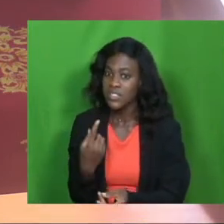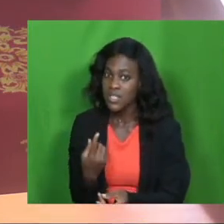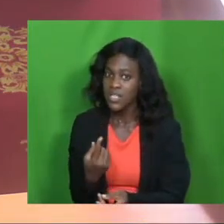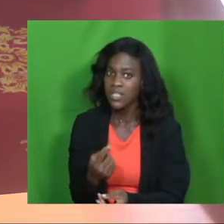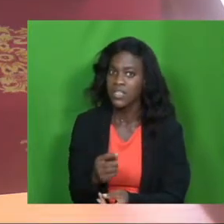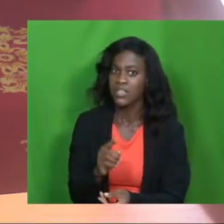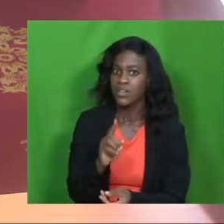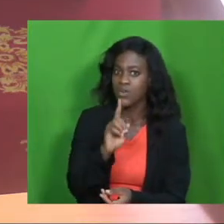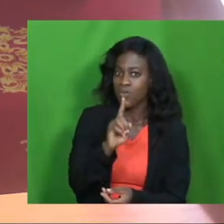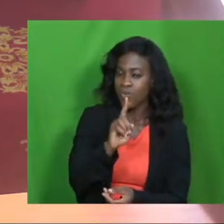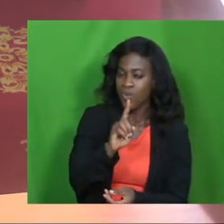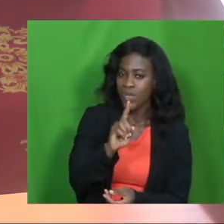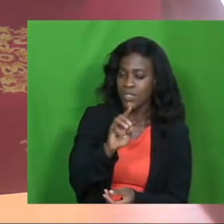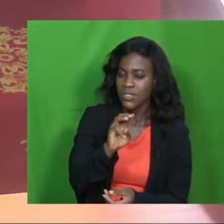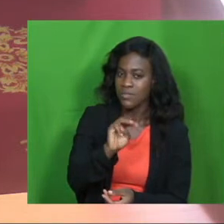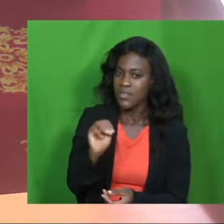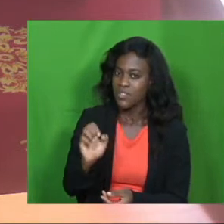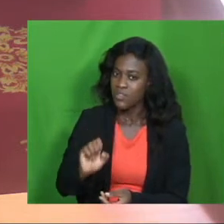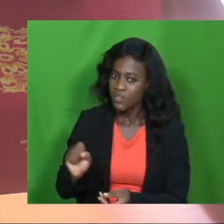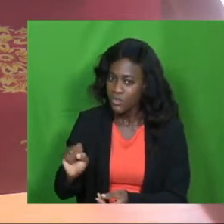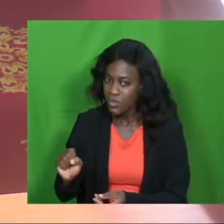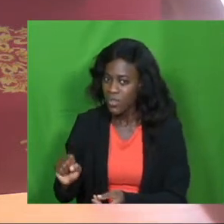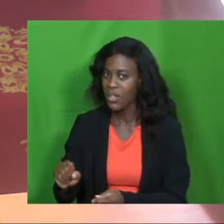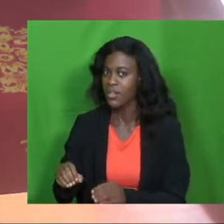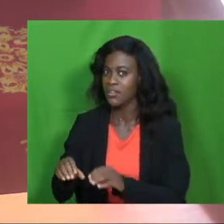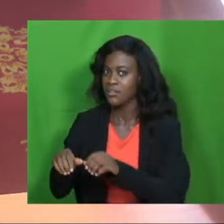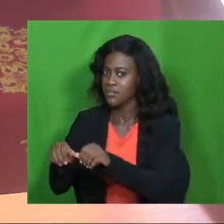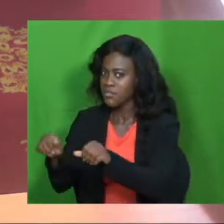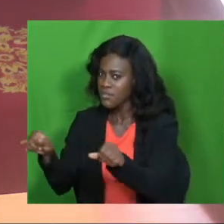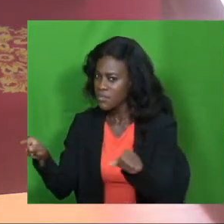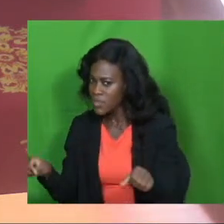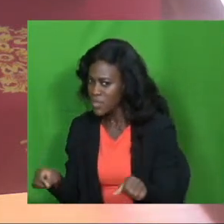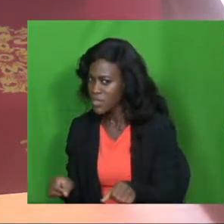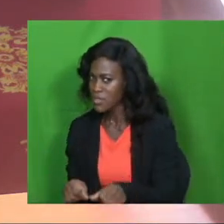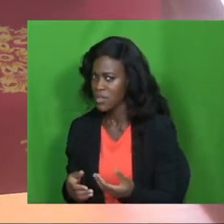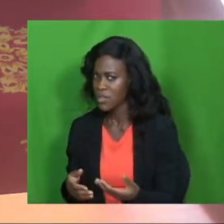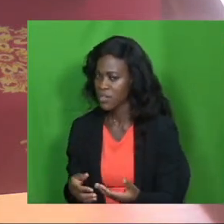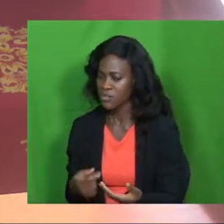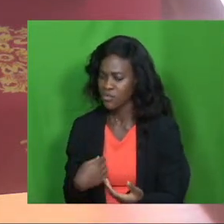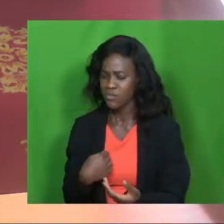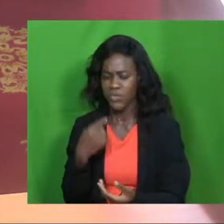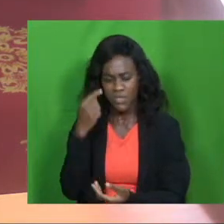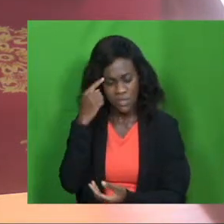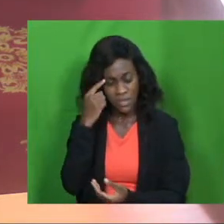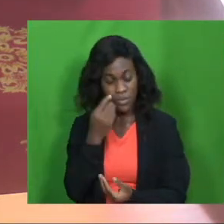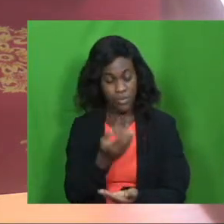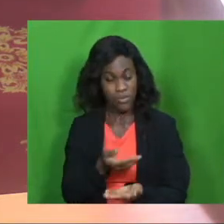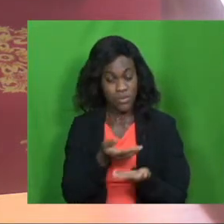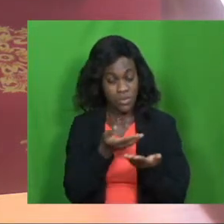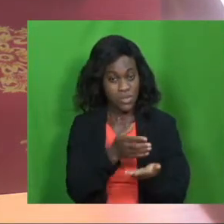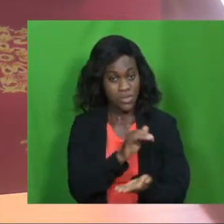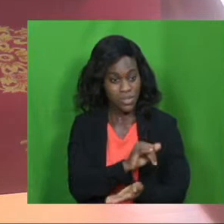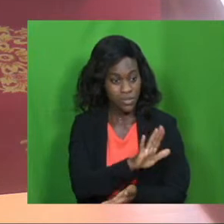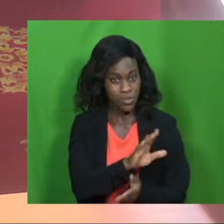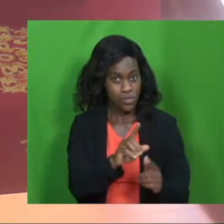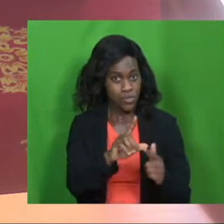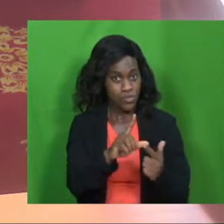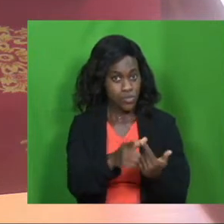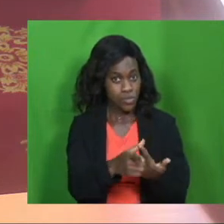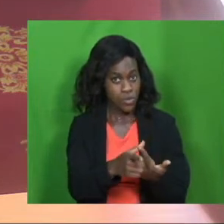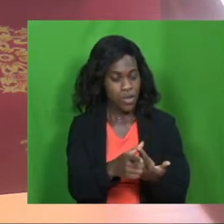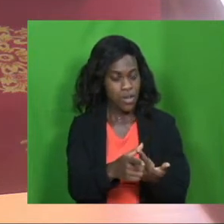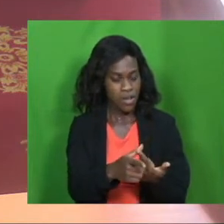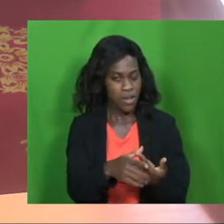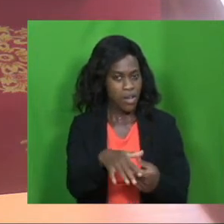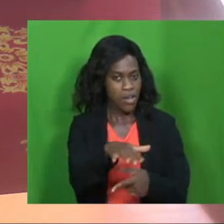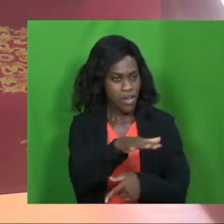million constituencies. And so I'll urge that going forward, you collaborate very well with your local assemblies in determining